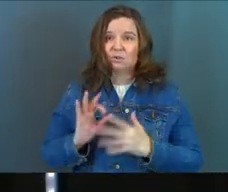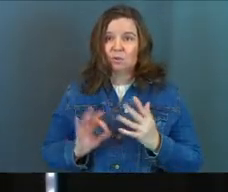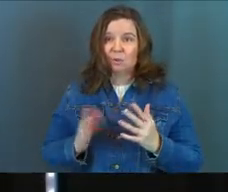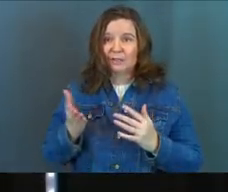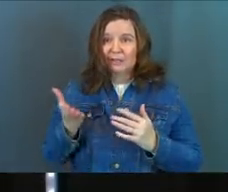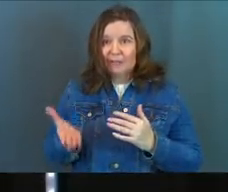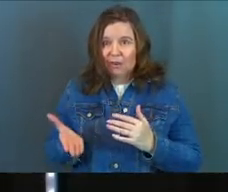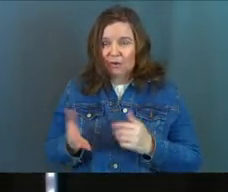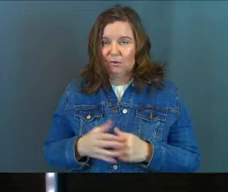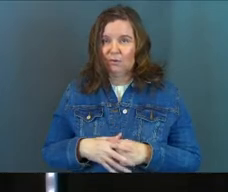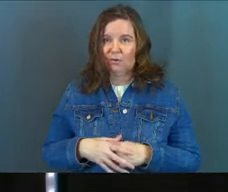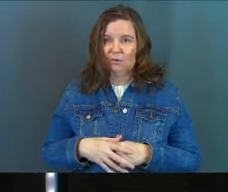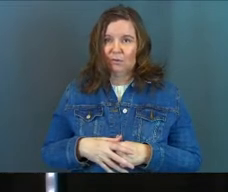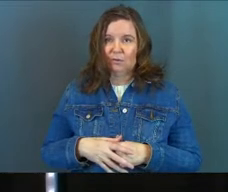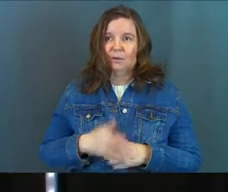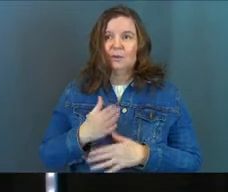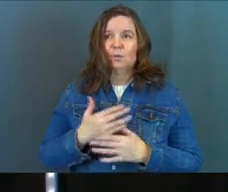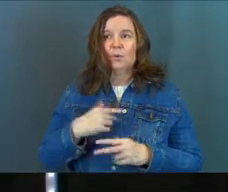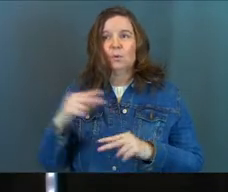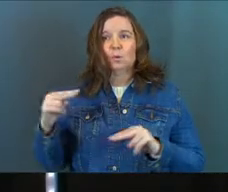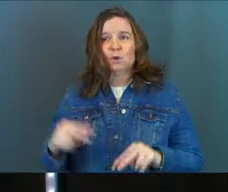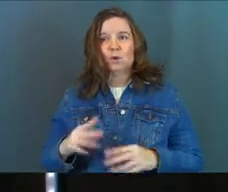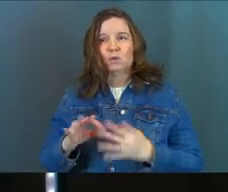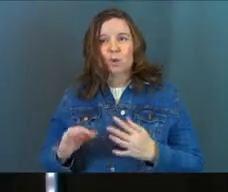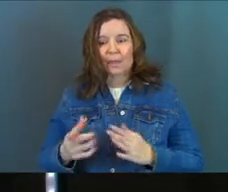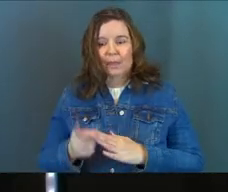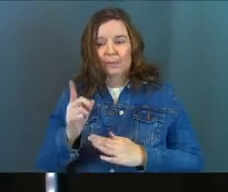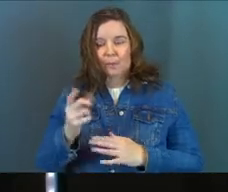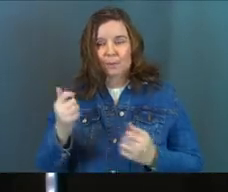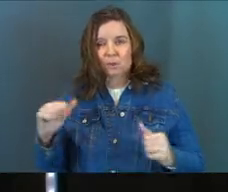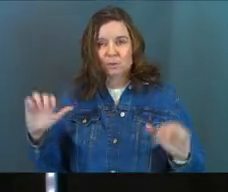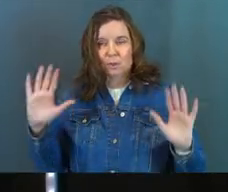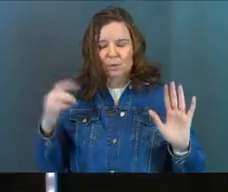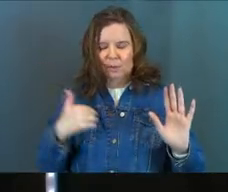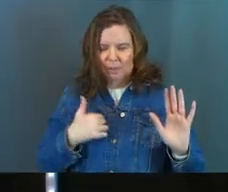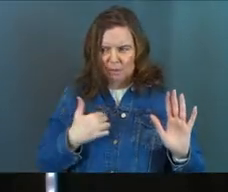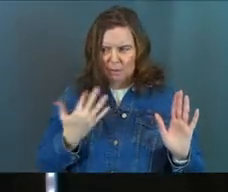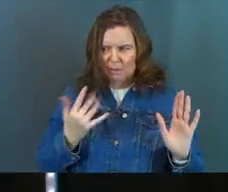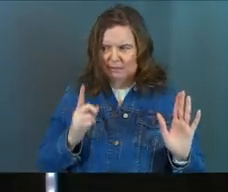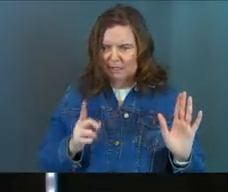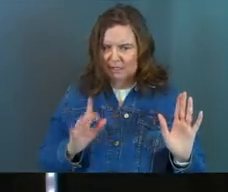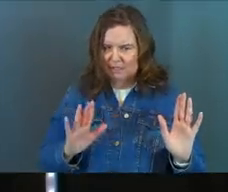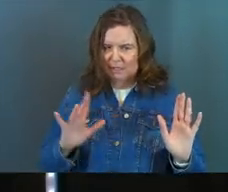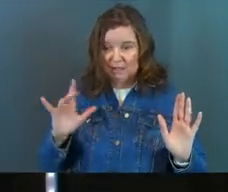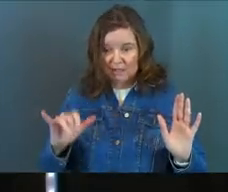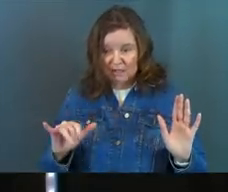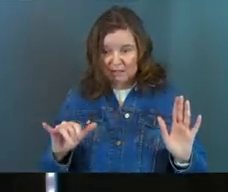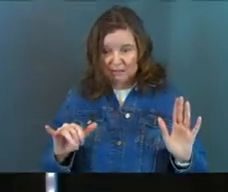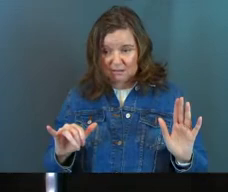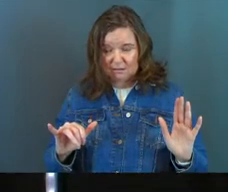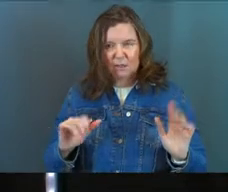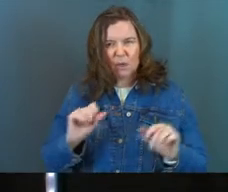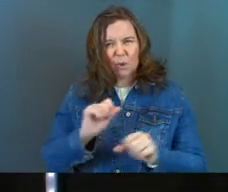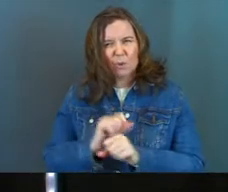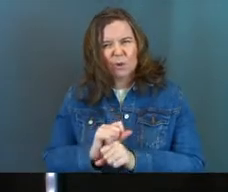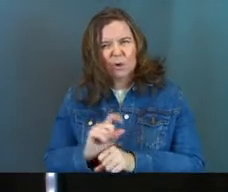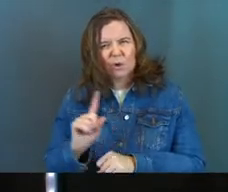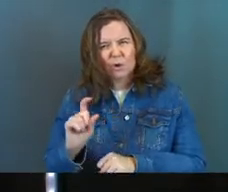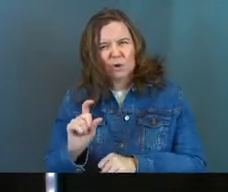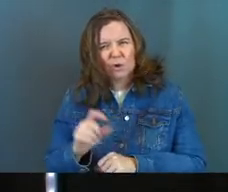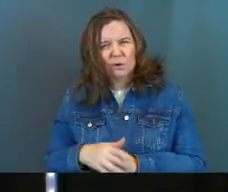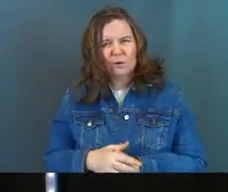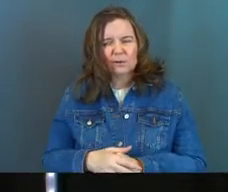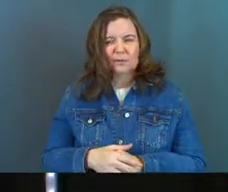choice that's there. Some of us look at that choice in that moment of surrender and we're like, wait a second, is that a work?